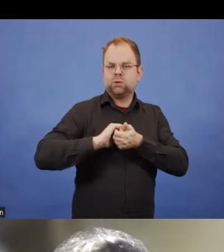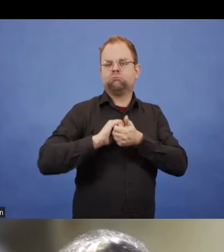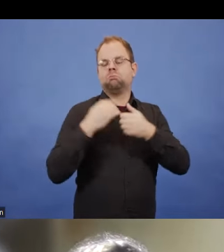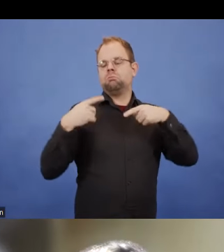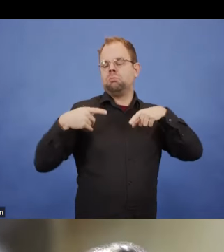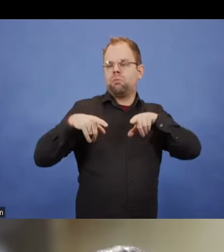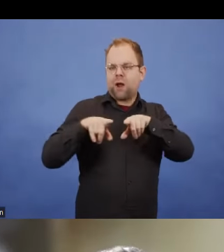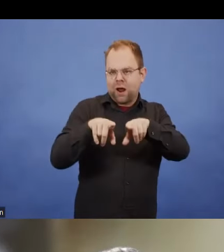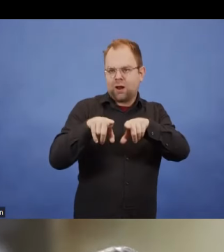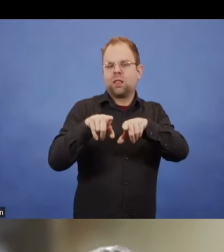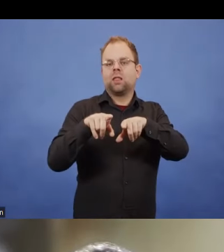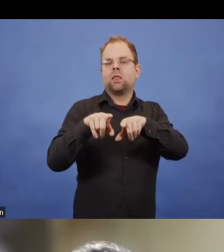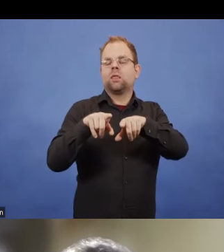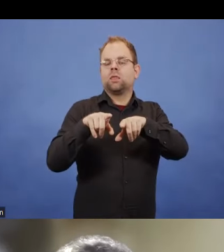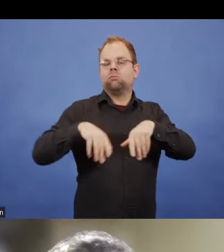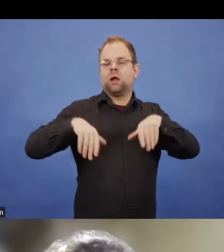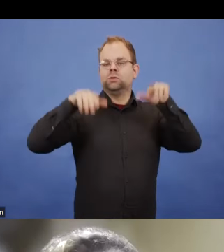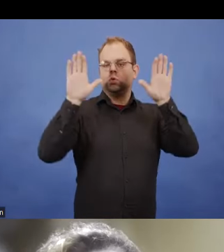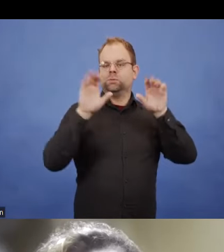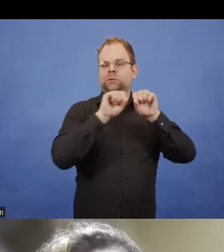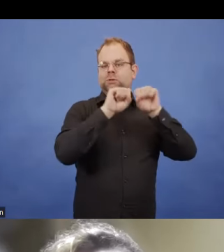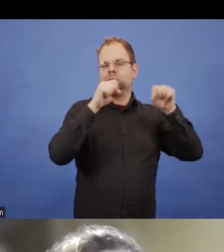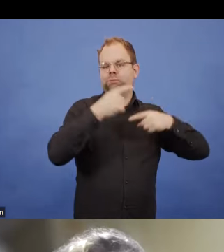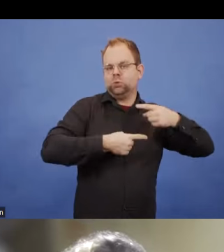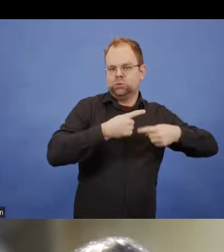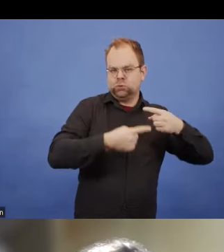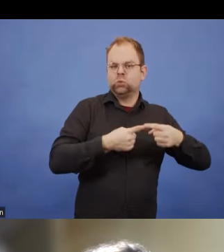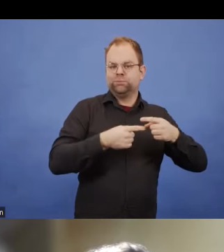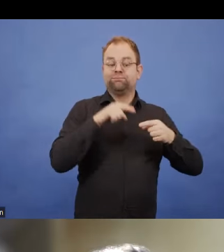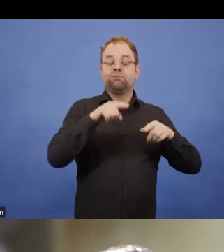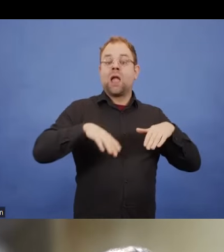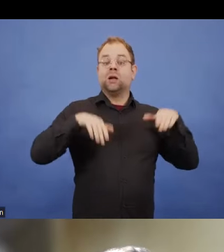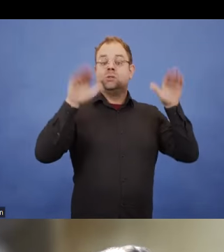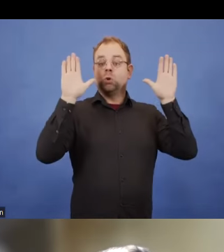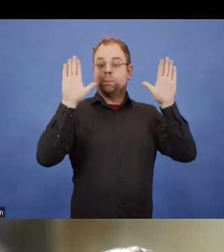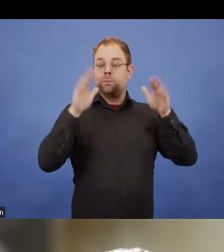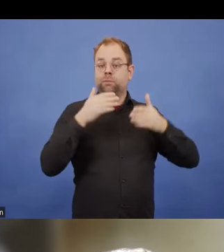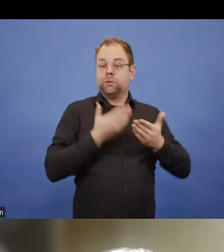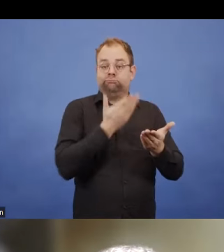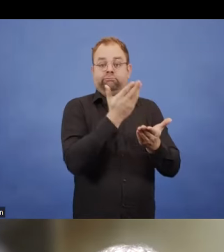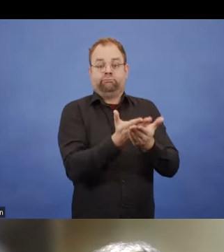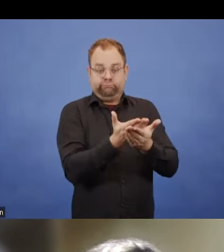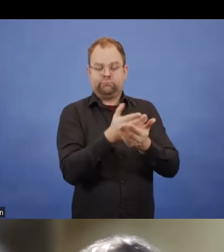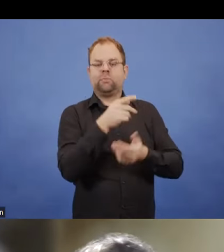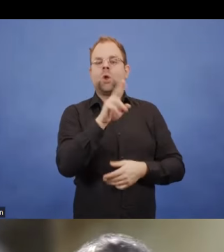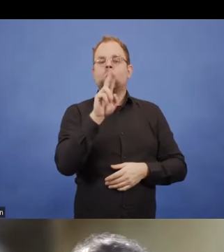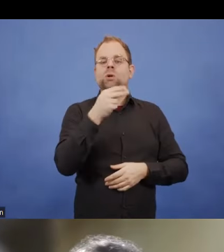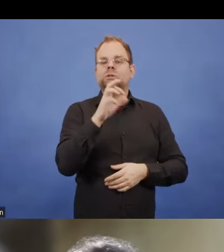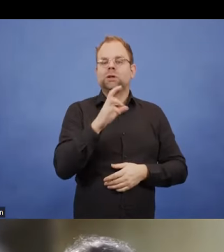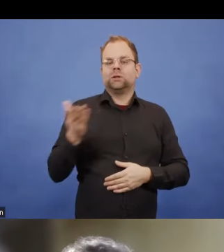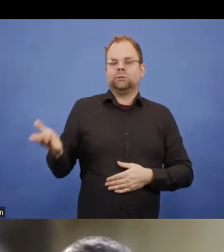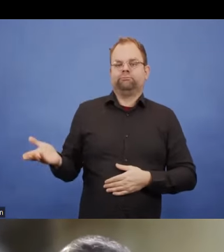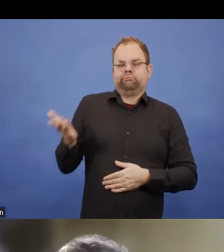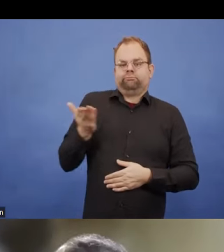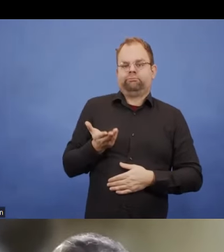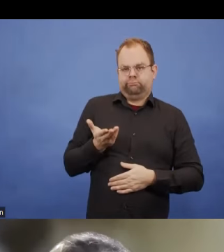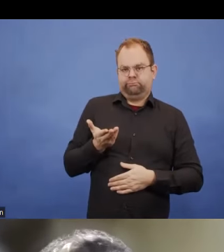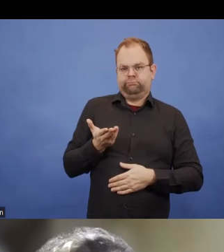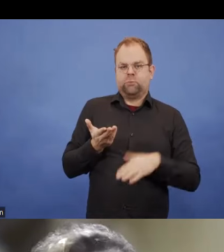system. More relevant for our mandate, countries that have not signed the 1951 convention